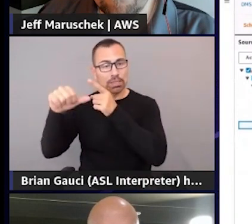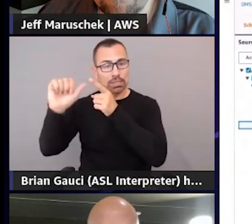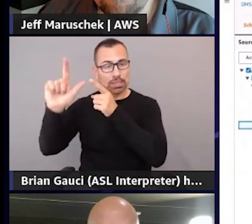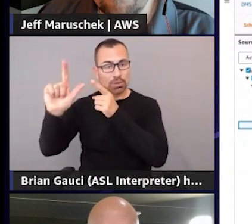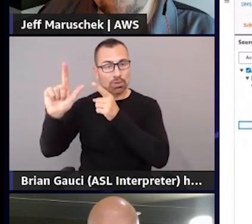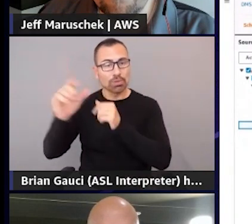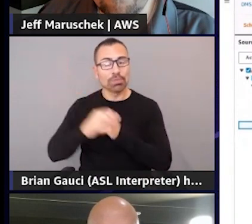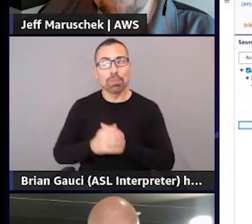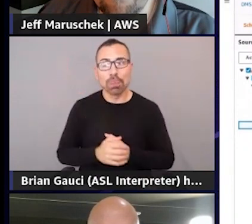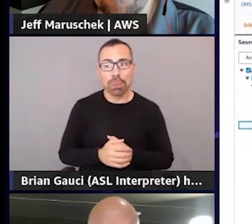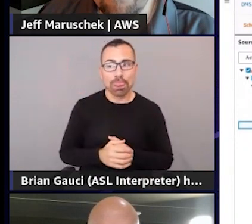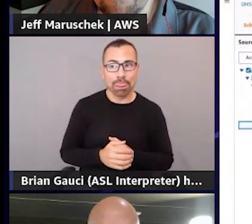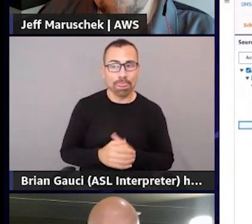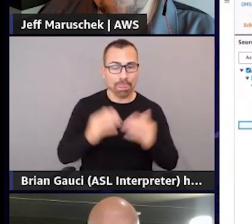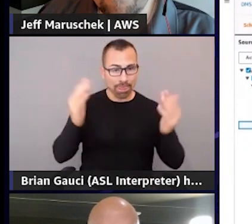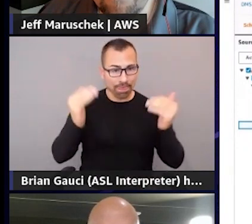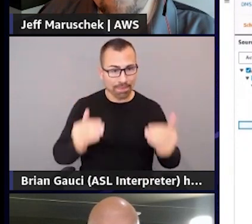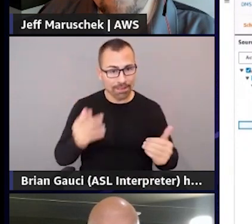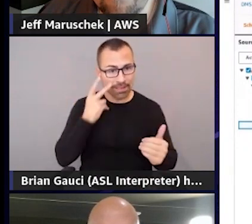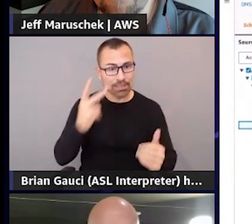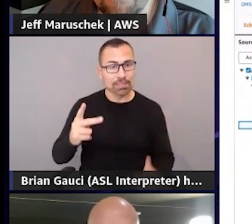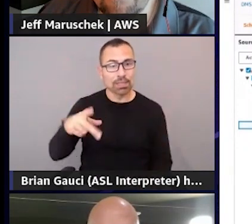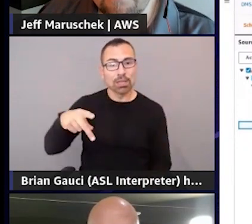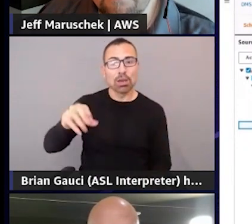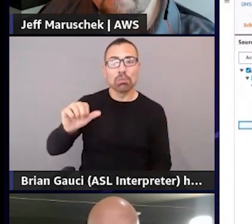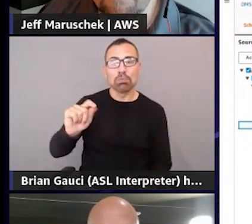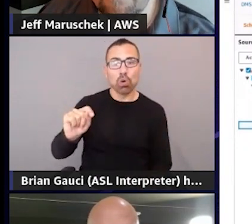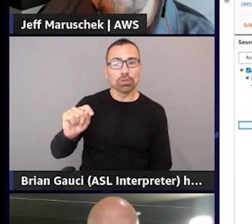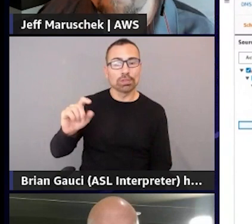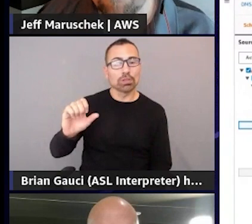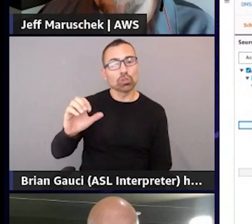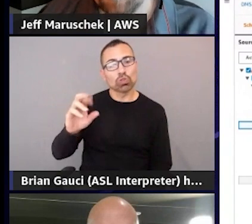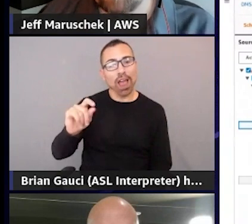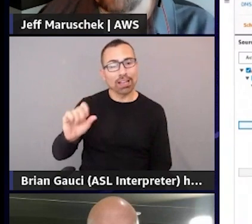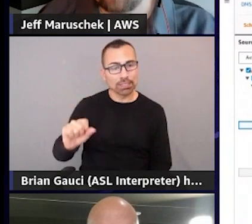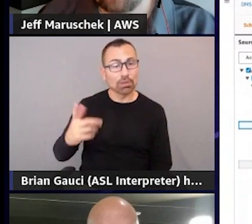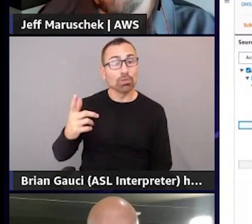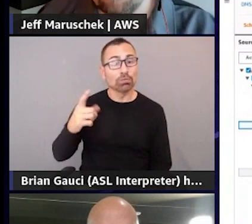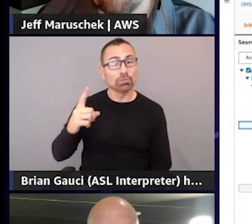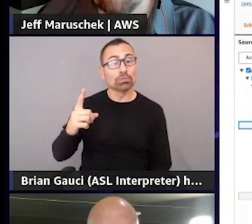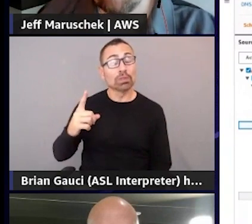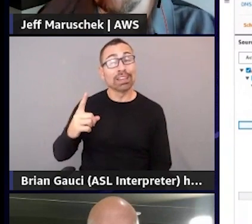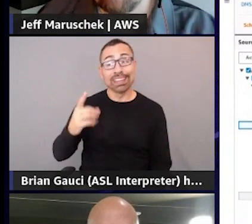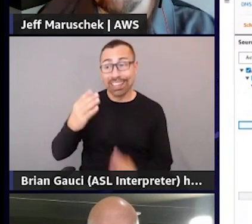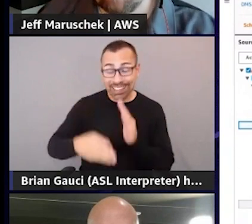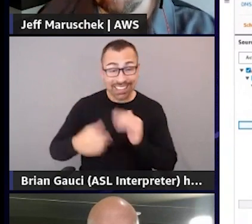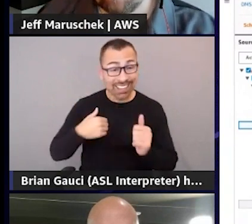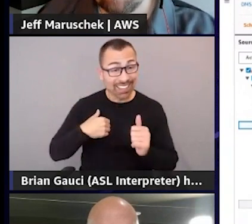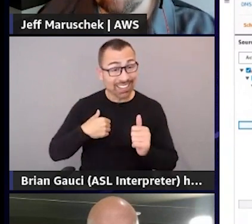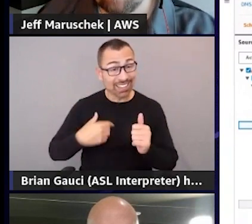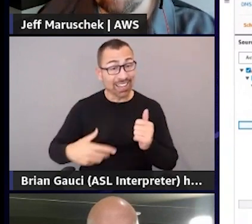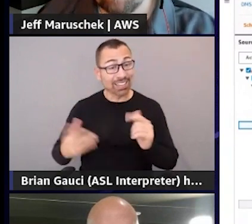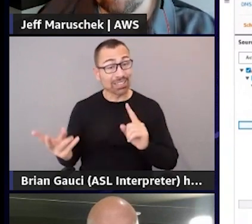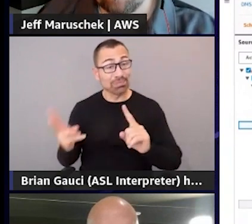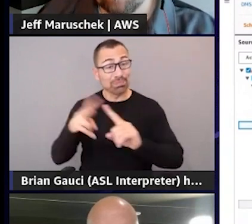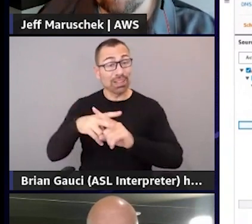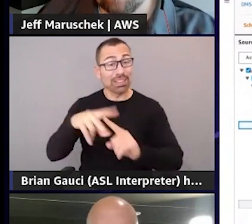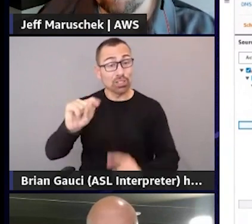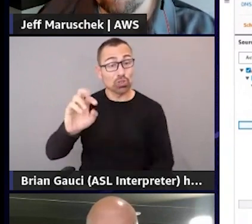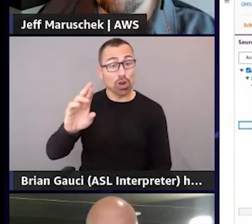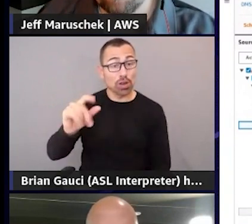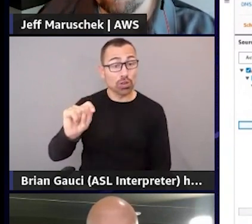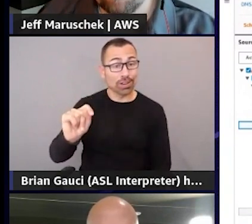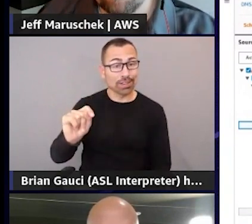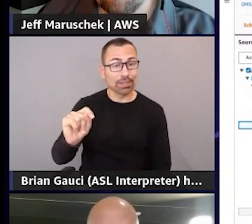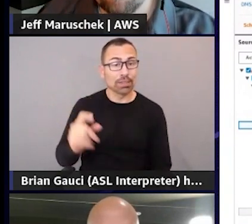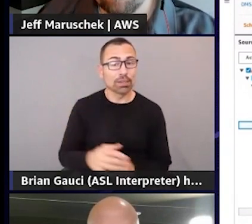format. Here it is in Postgres format. And if I want, at the very end, I can go through and apply this to my target. I'm just taking very close note of the